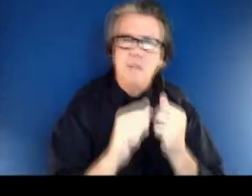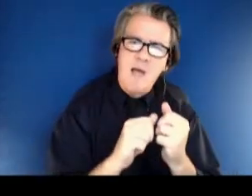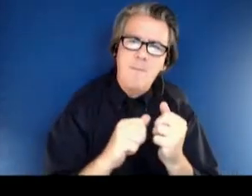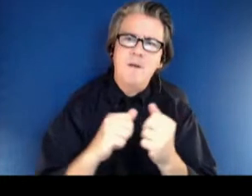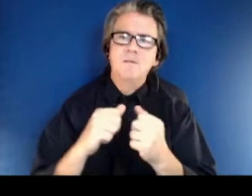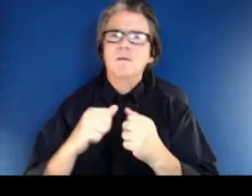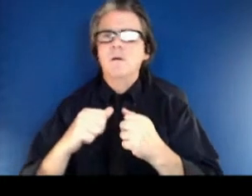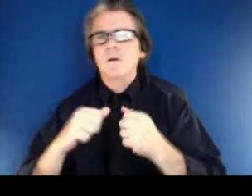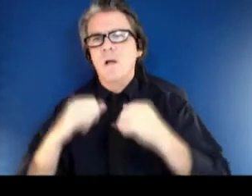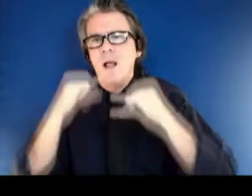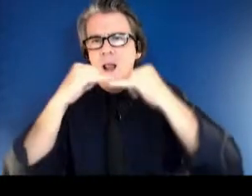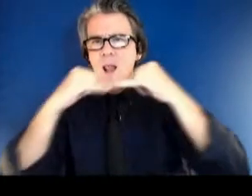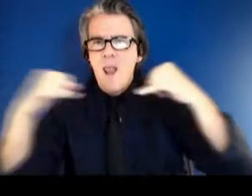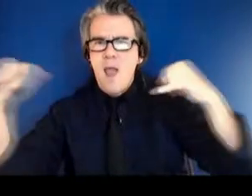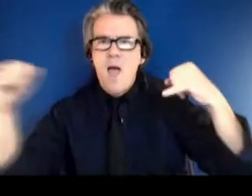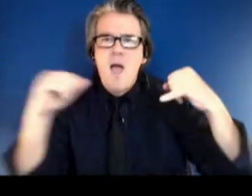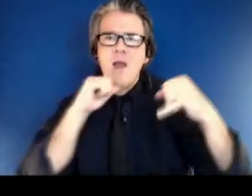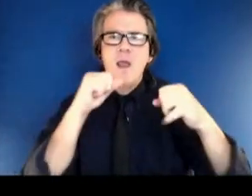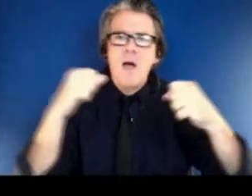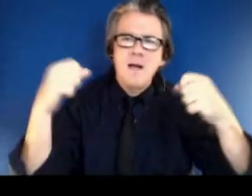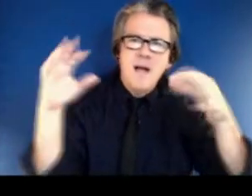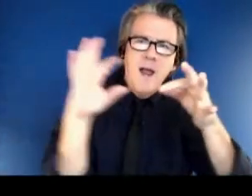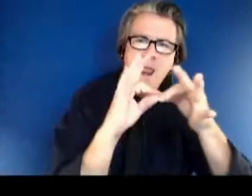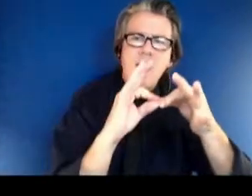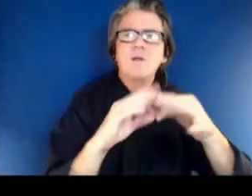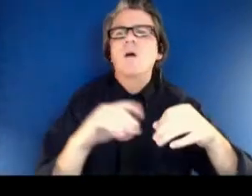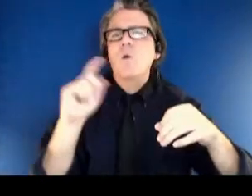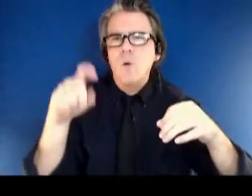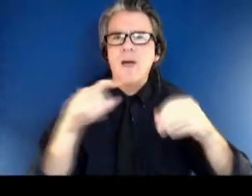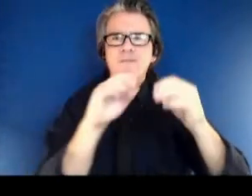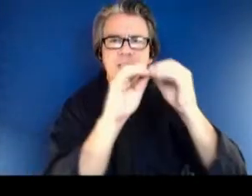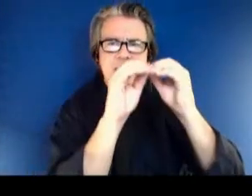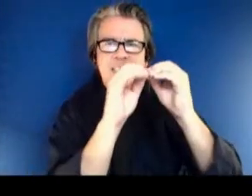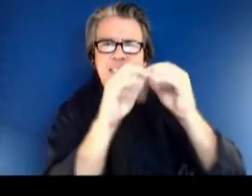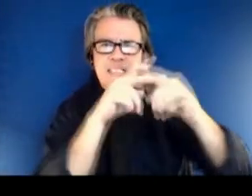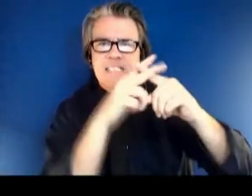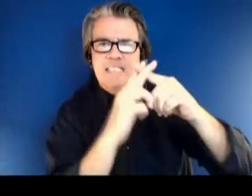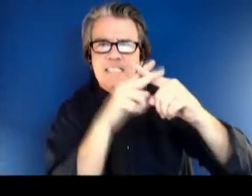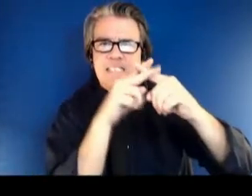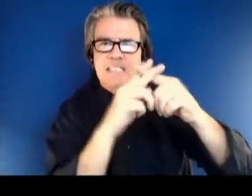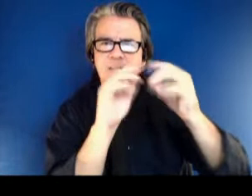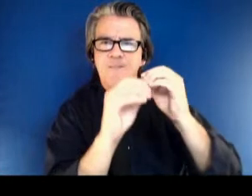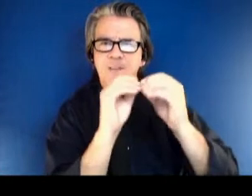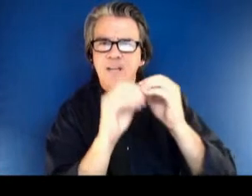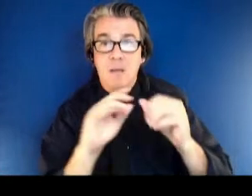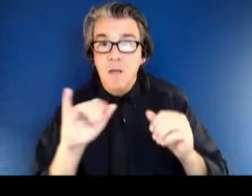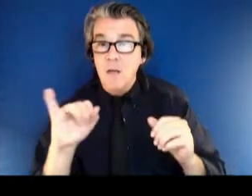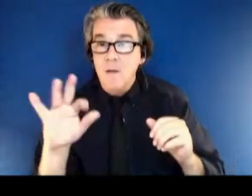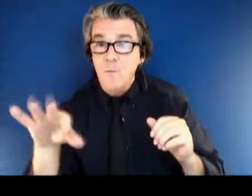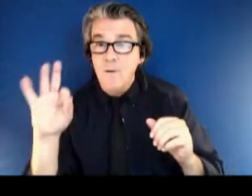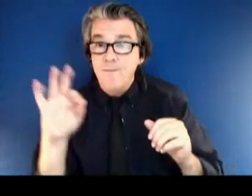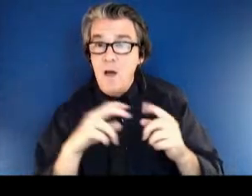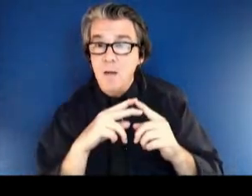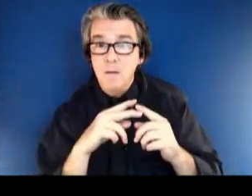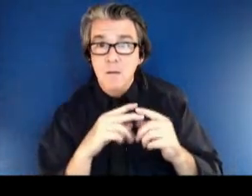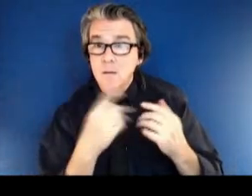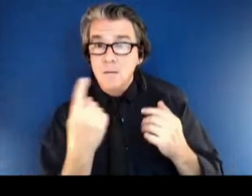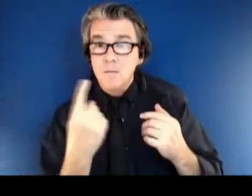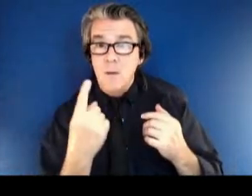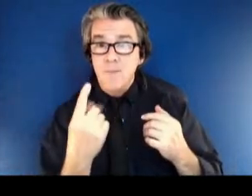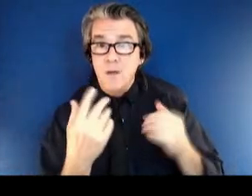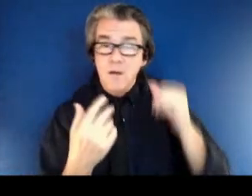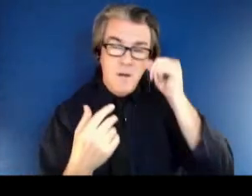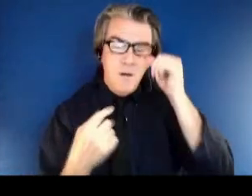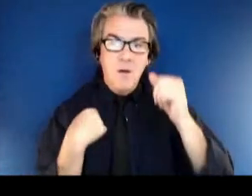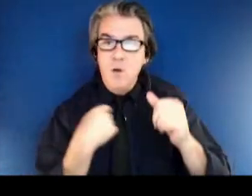have construction crews follow our patrollers, such that when the patrol is complete and we find trouble, we